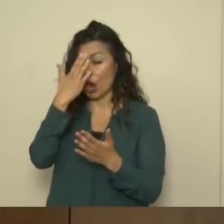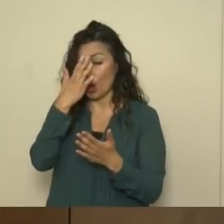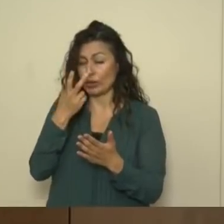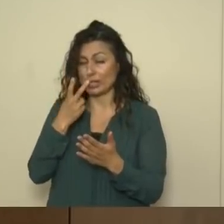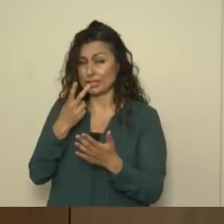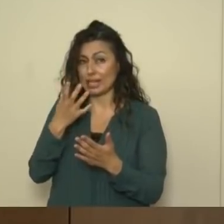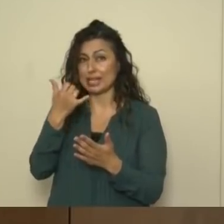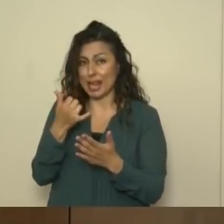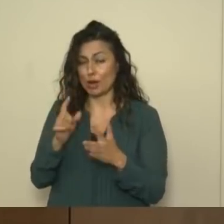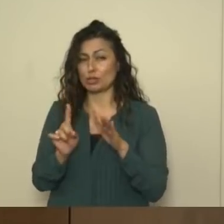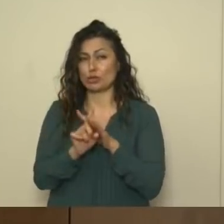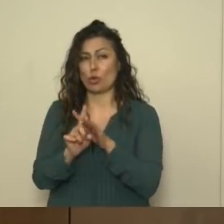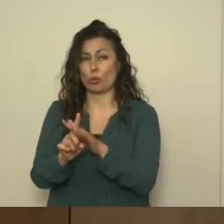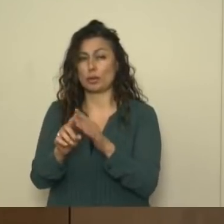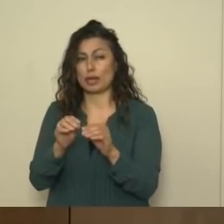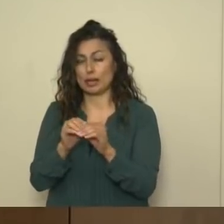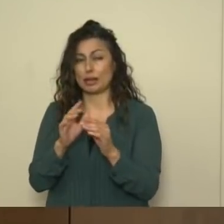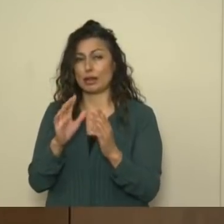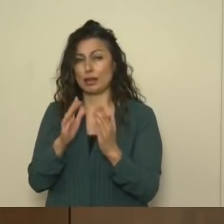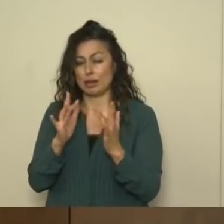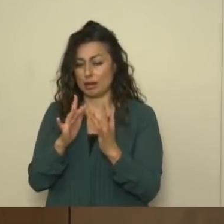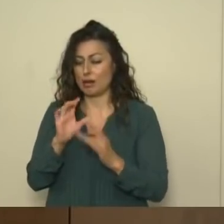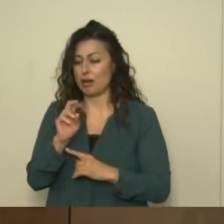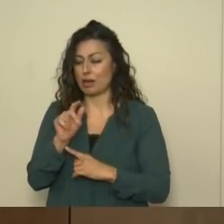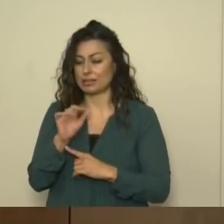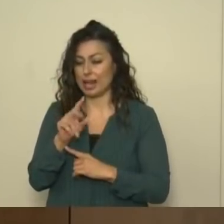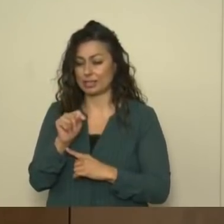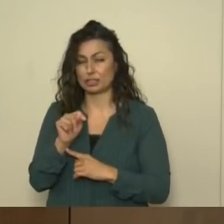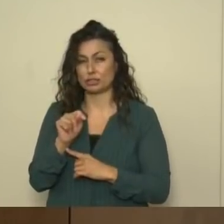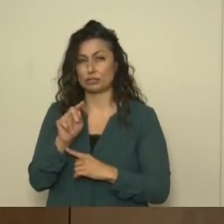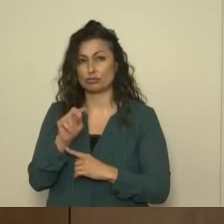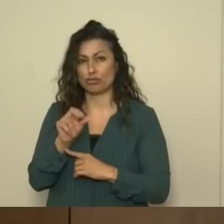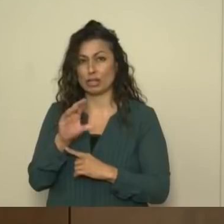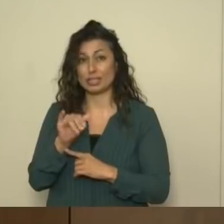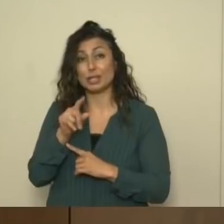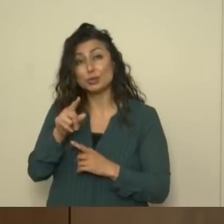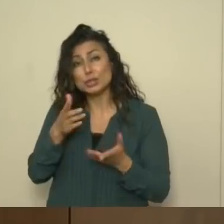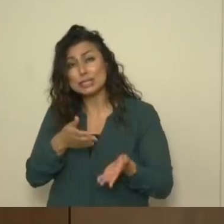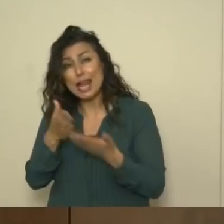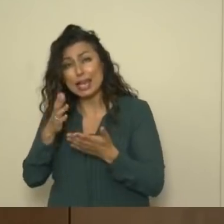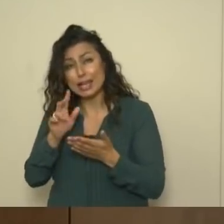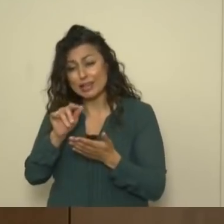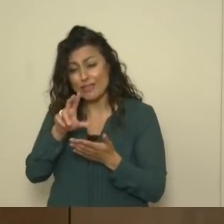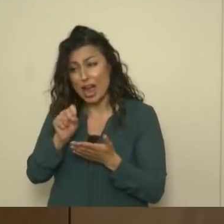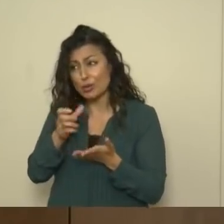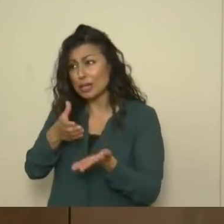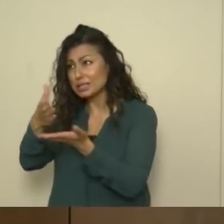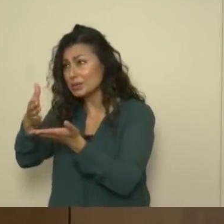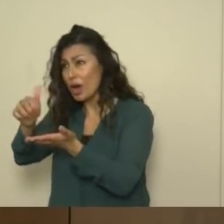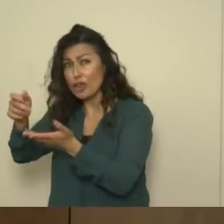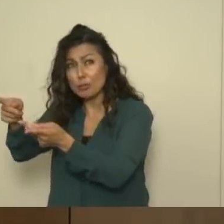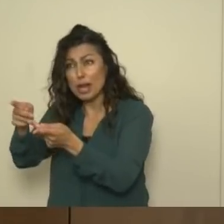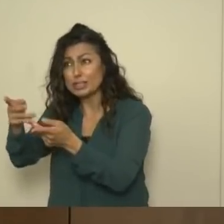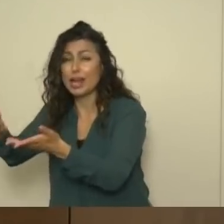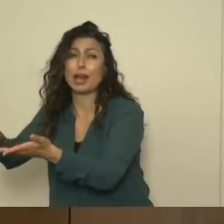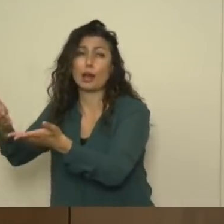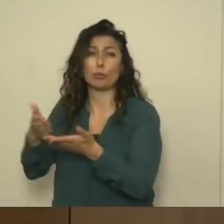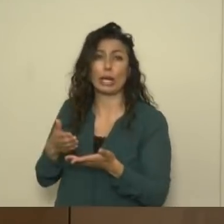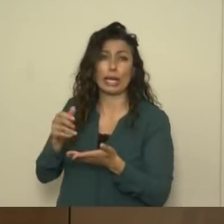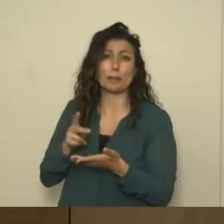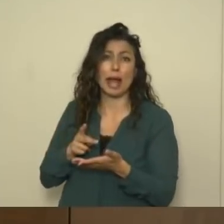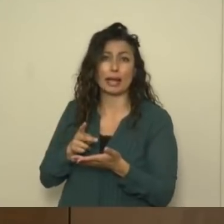now showing up in contact tracing. You are taking that virus to other places. You are bringing that virus